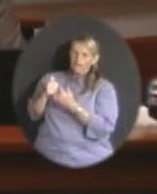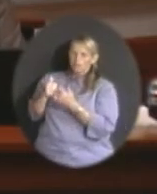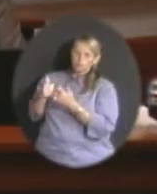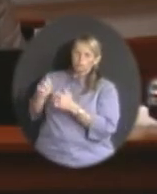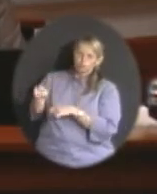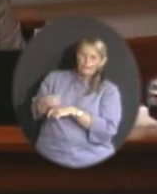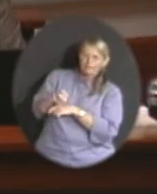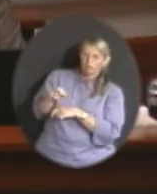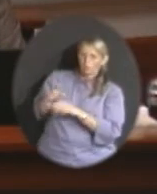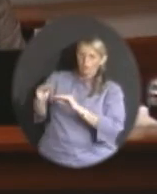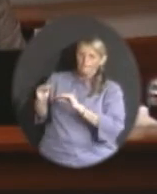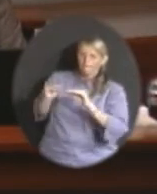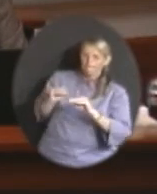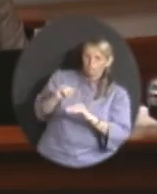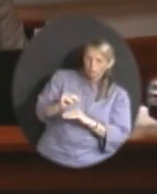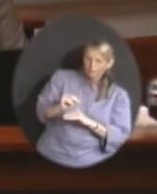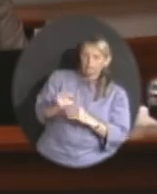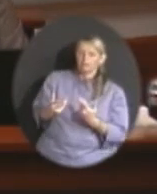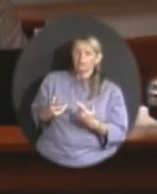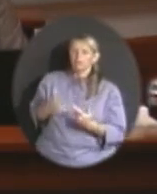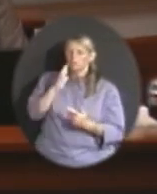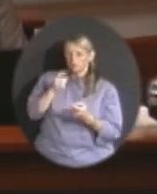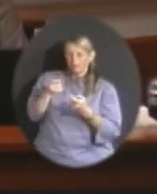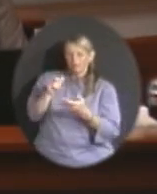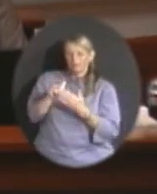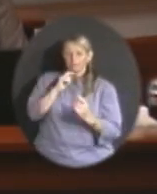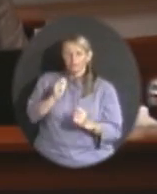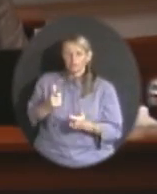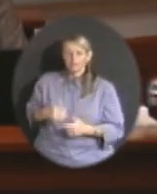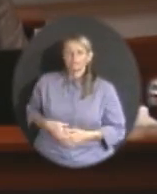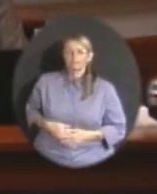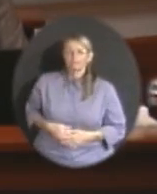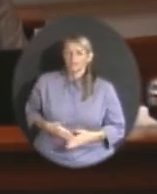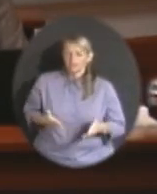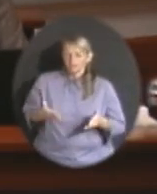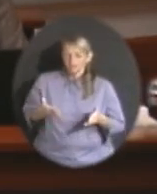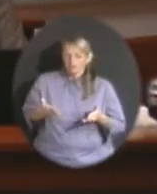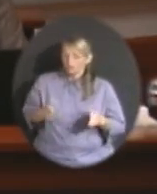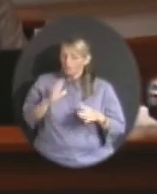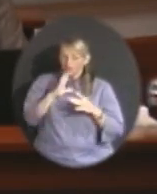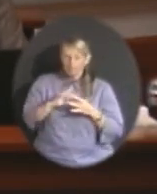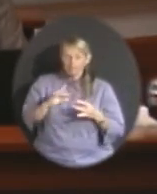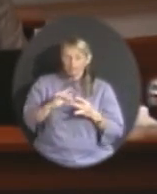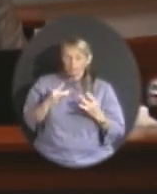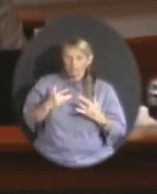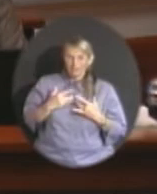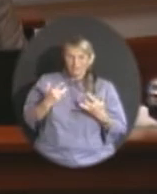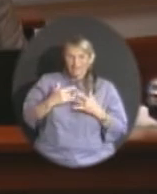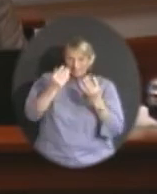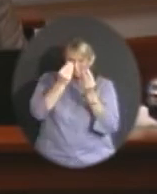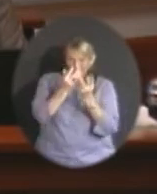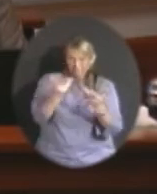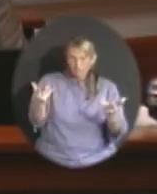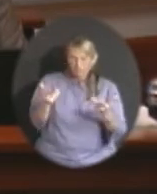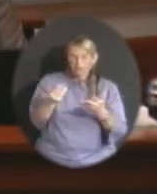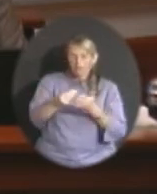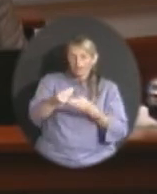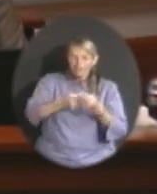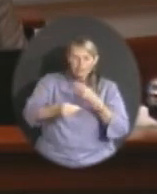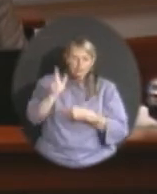things are going to gear up pretty quickly. As has already been mentioned, we're excited to share with the public the budget